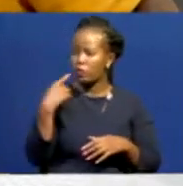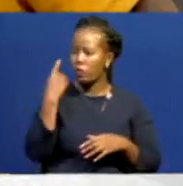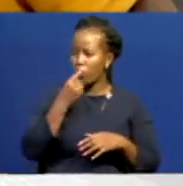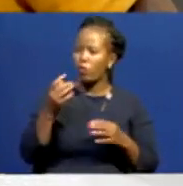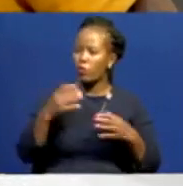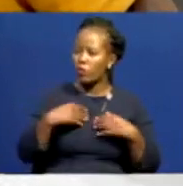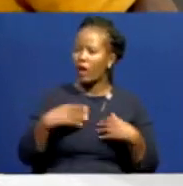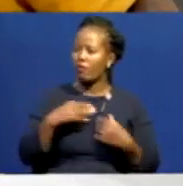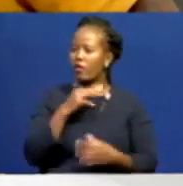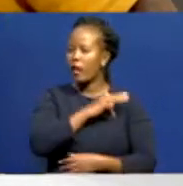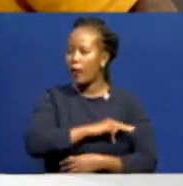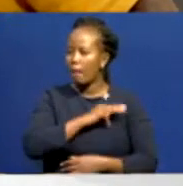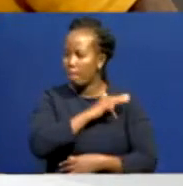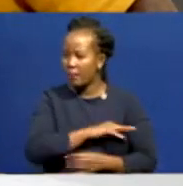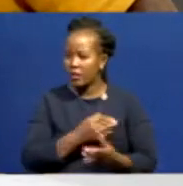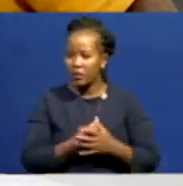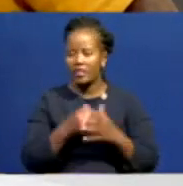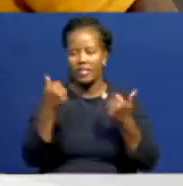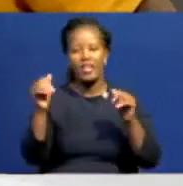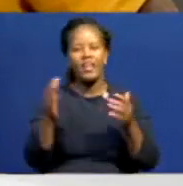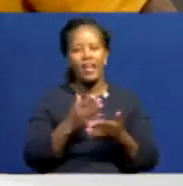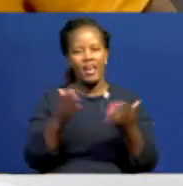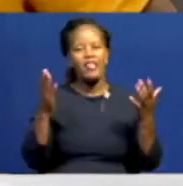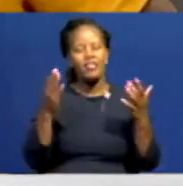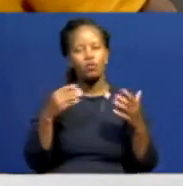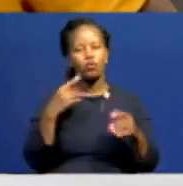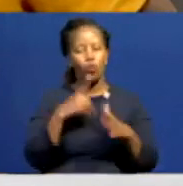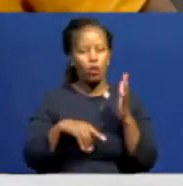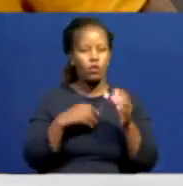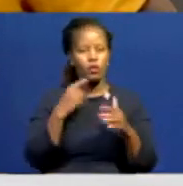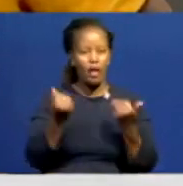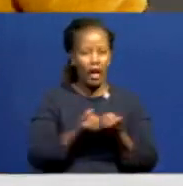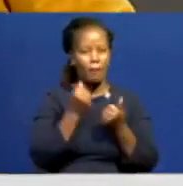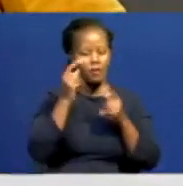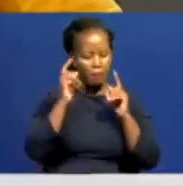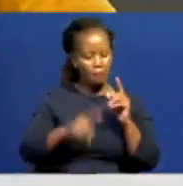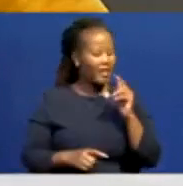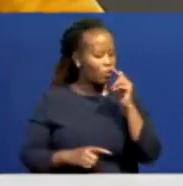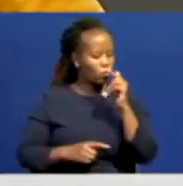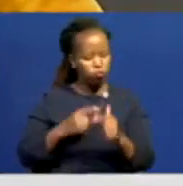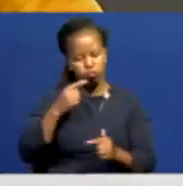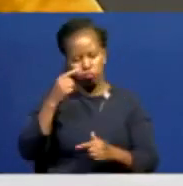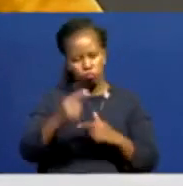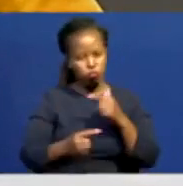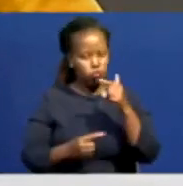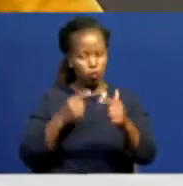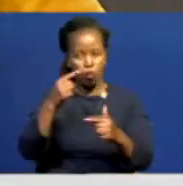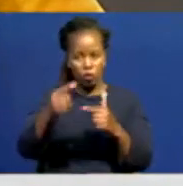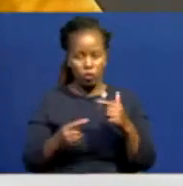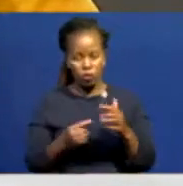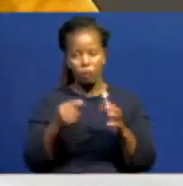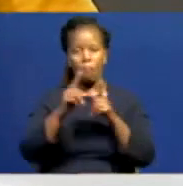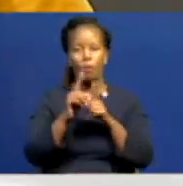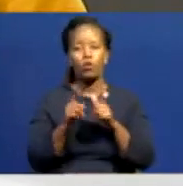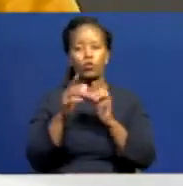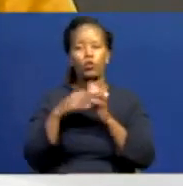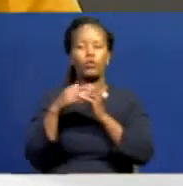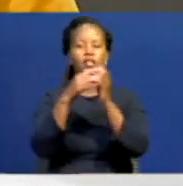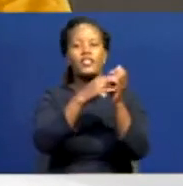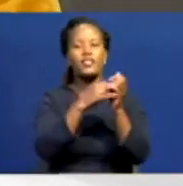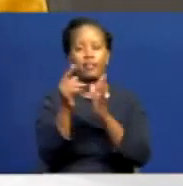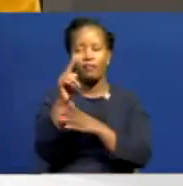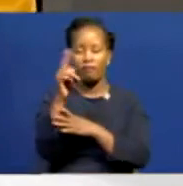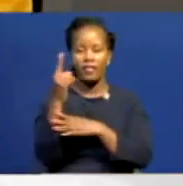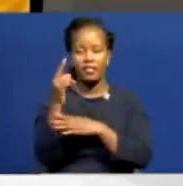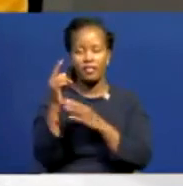on a mission. Mm-hmm. Whatever we did yesterday mm-hmm. has to continue. Mm-hmm. And you see, they reached the round of 16 last time out. Yes. And I'm sure they